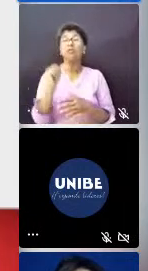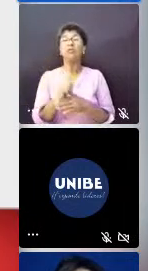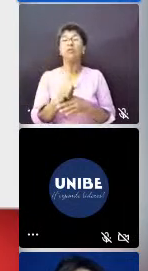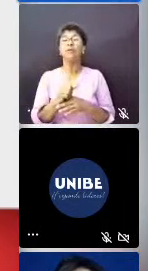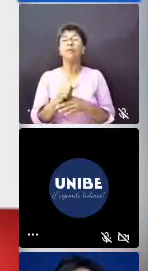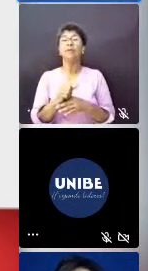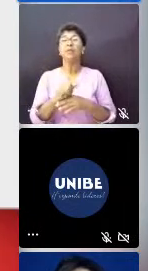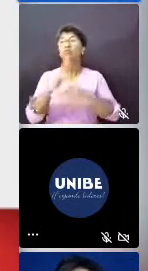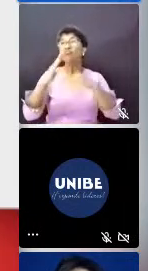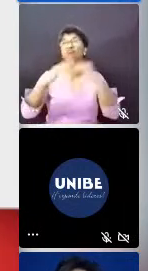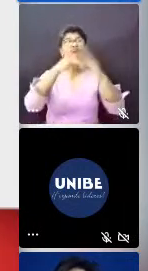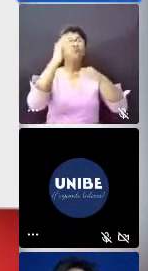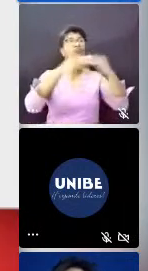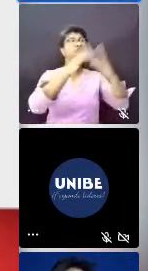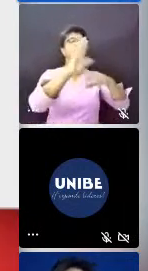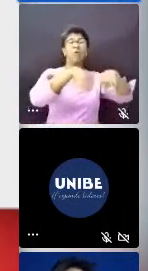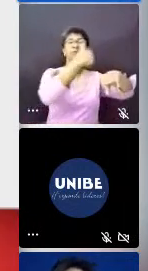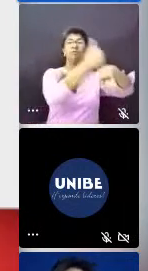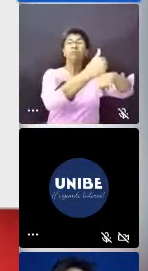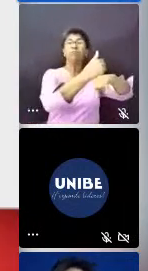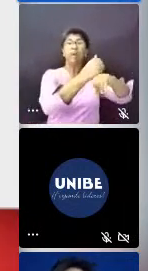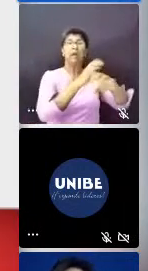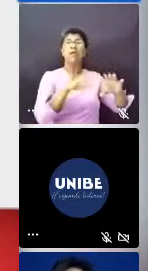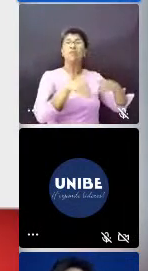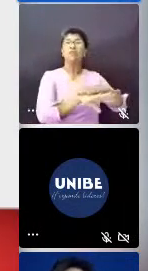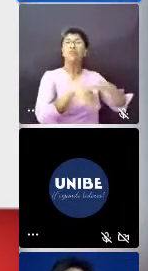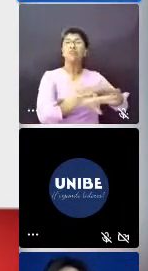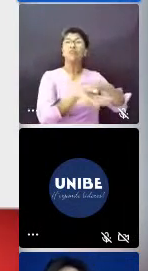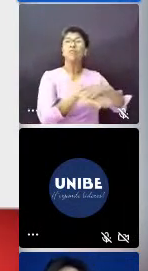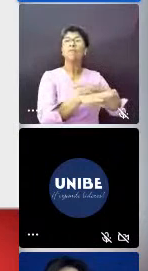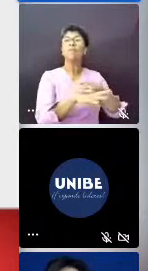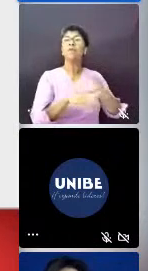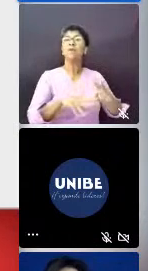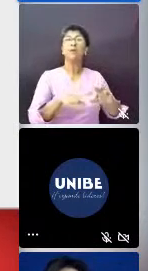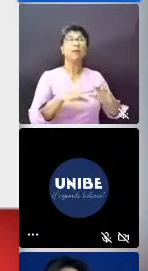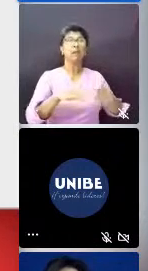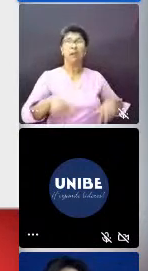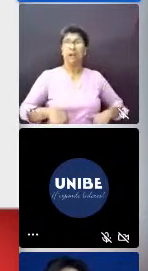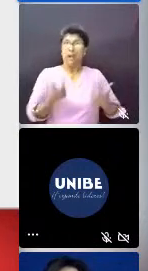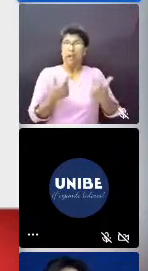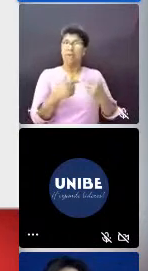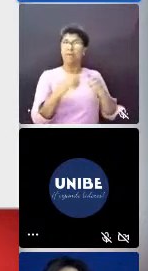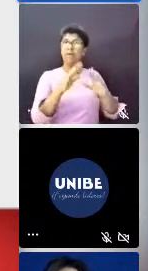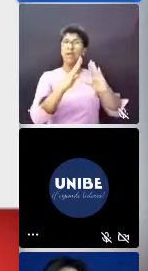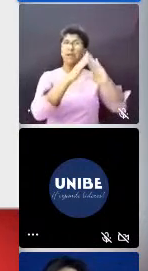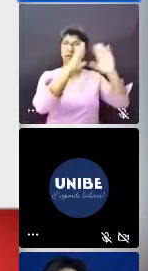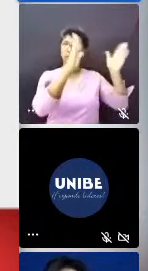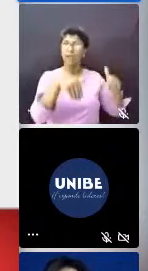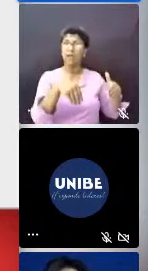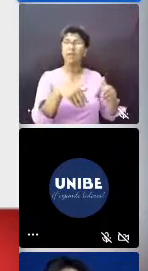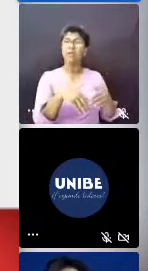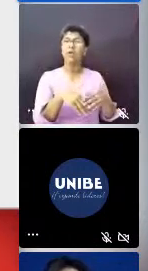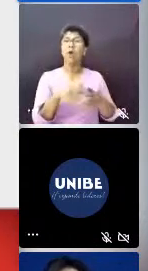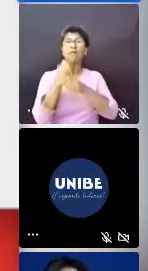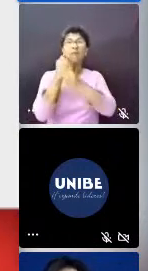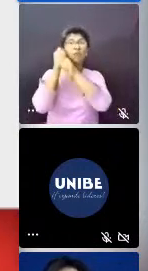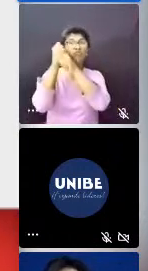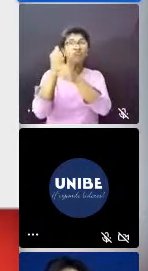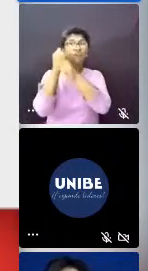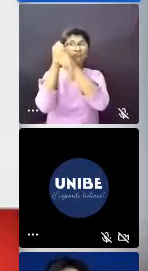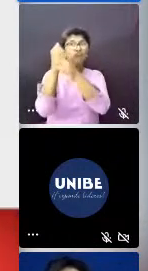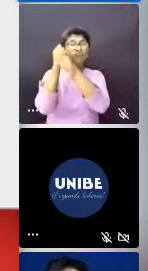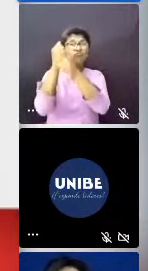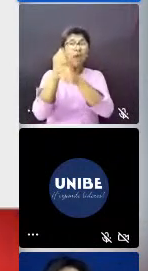ministry buildings for several days. And this strike of parents